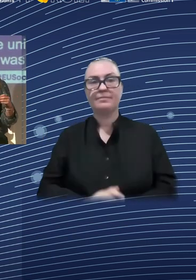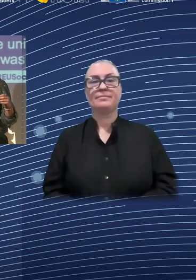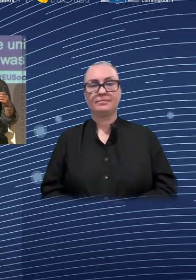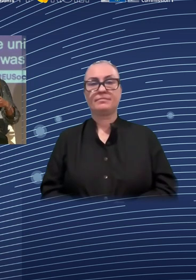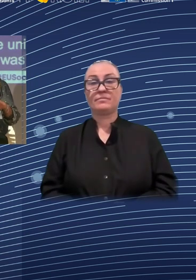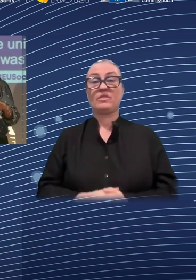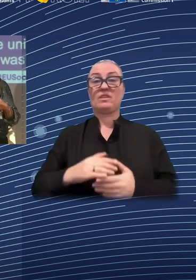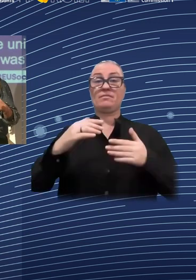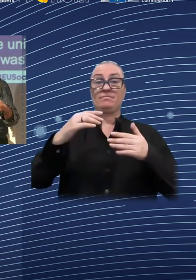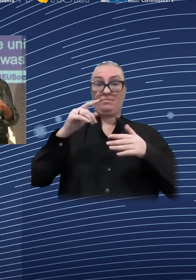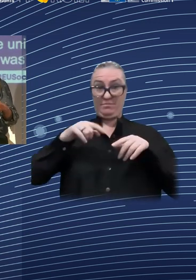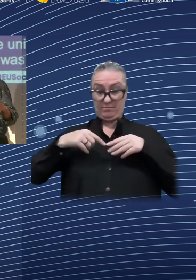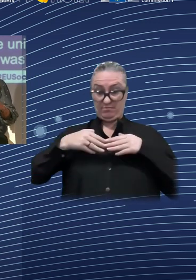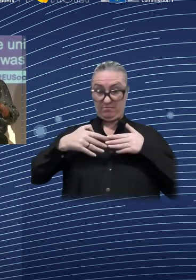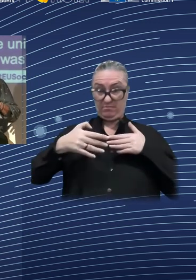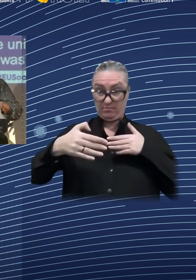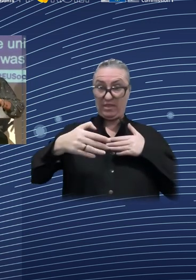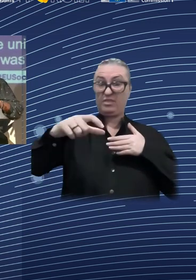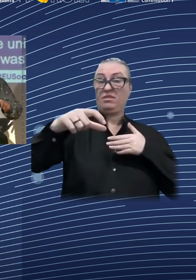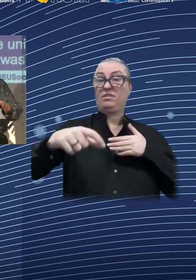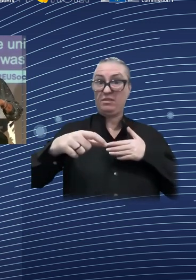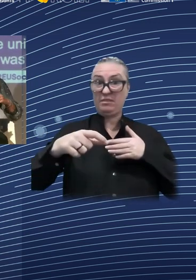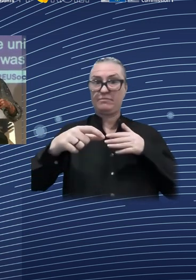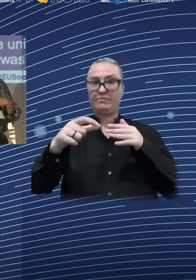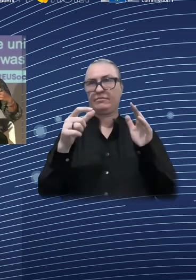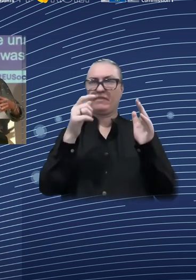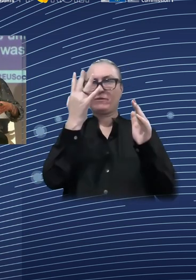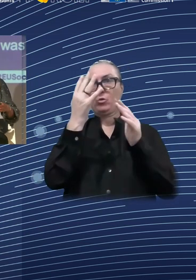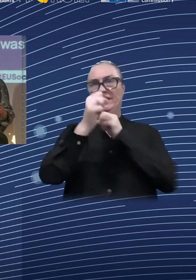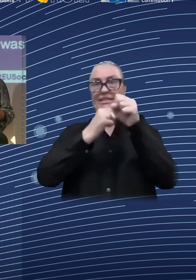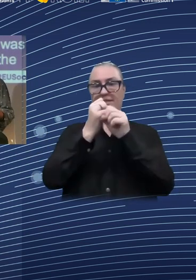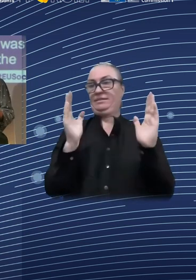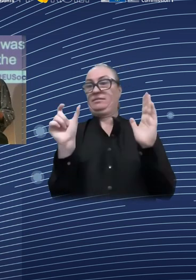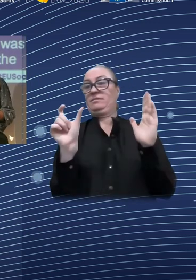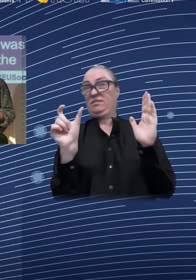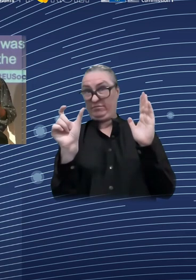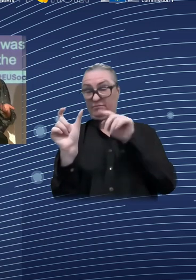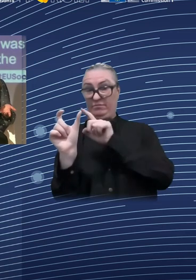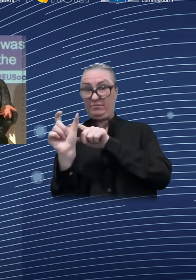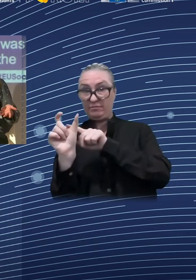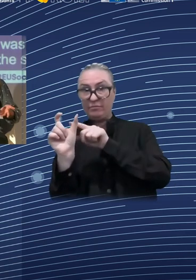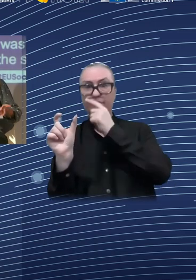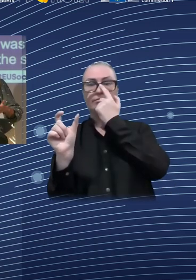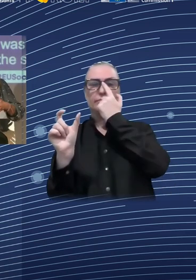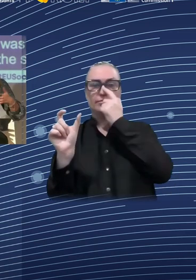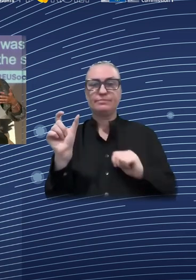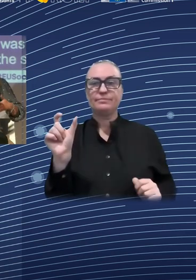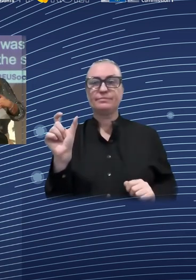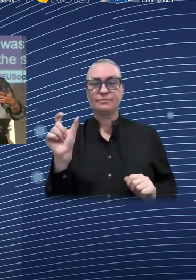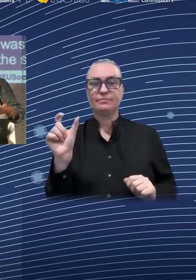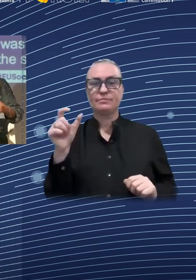teachers are teaching our kids. We wanted to switch from maybe like traditional way of pouring the knowledge